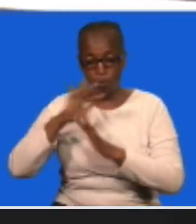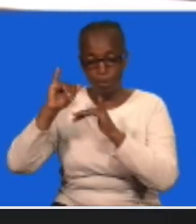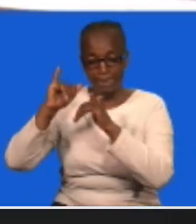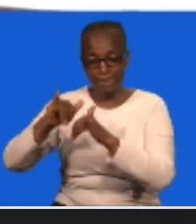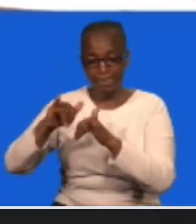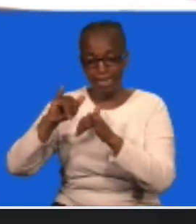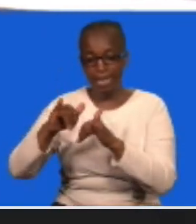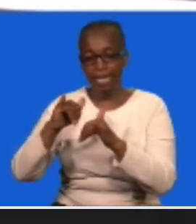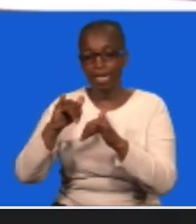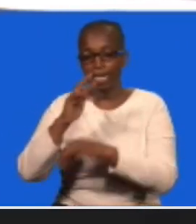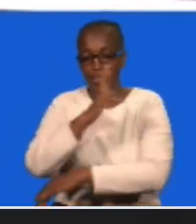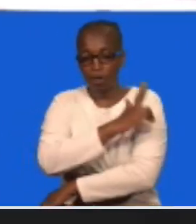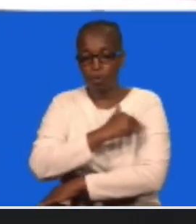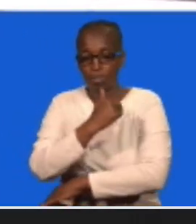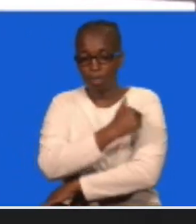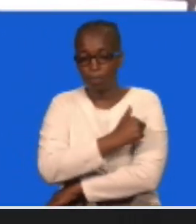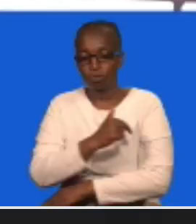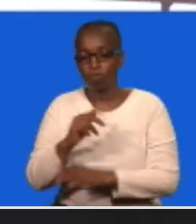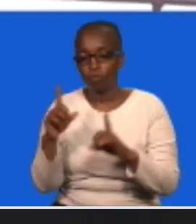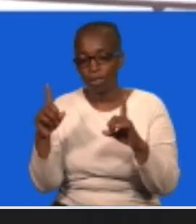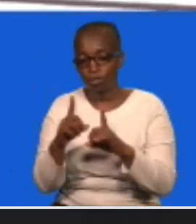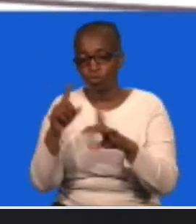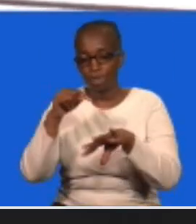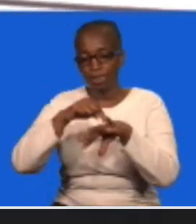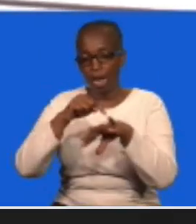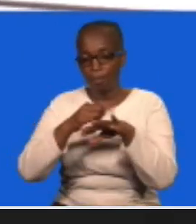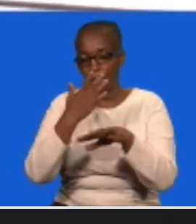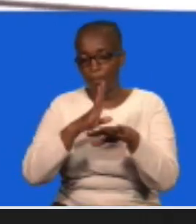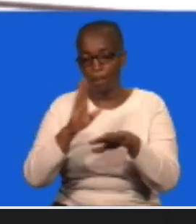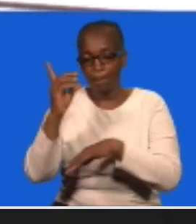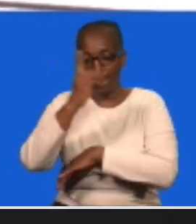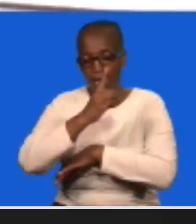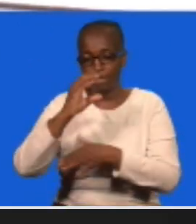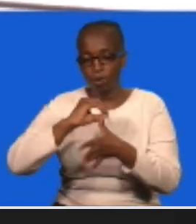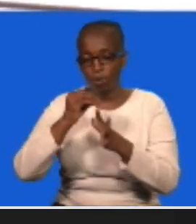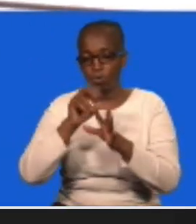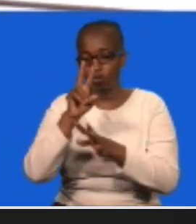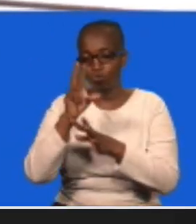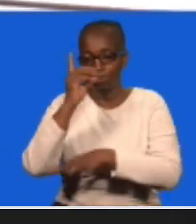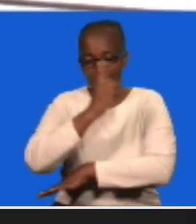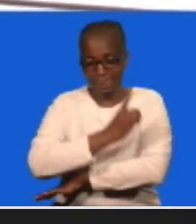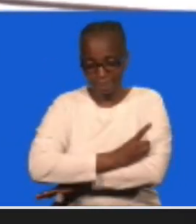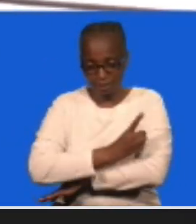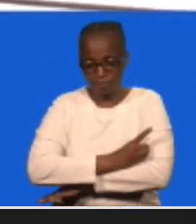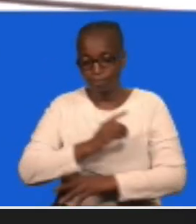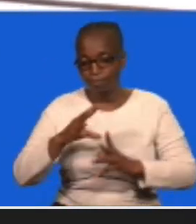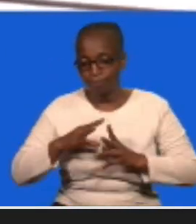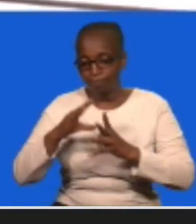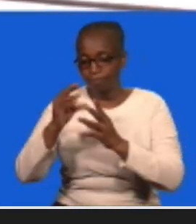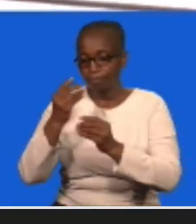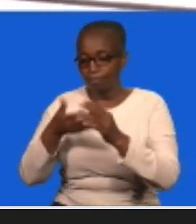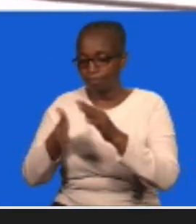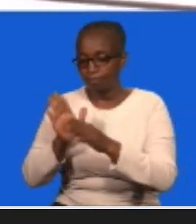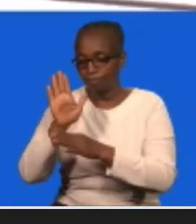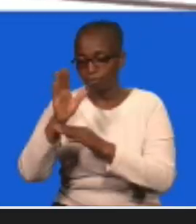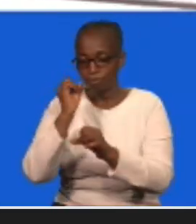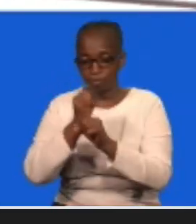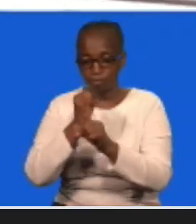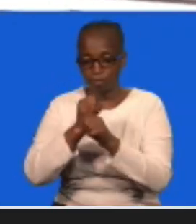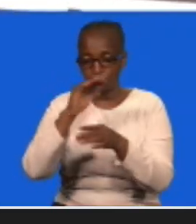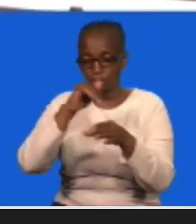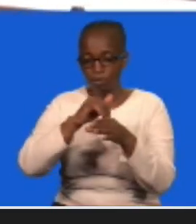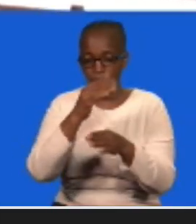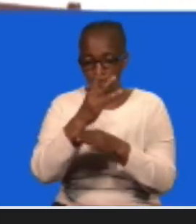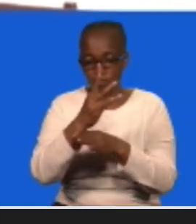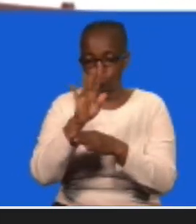time, so the beds are available for other patients, maybe a day or 2 days at the most, and the patients are discharged. And they get back to work